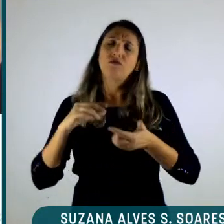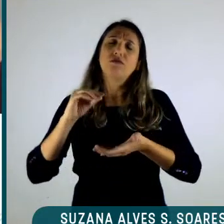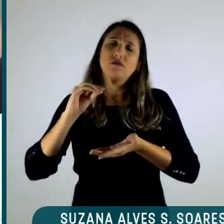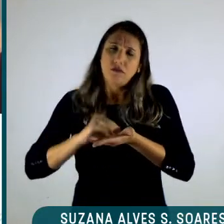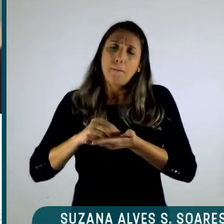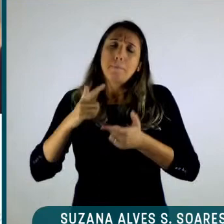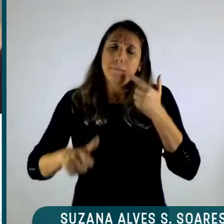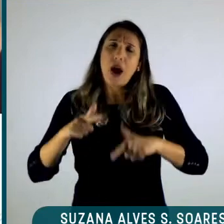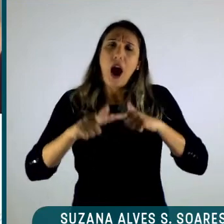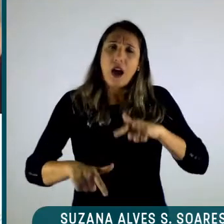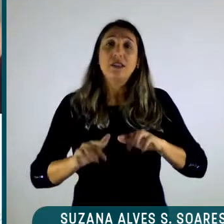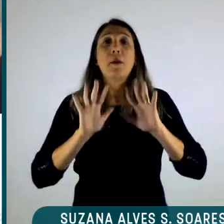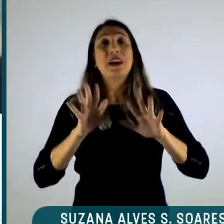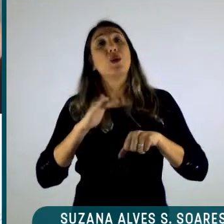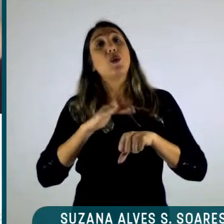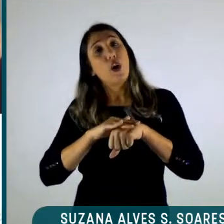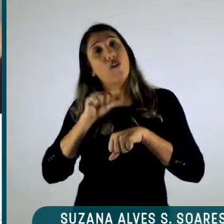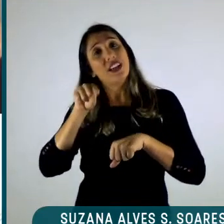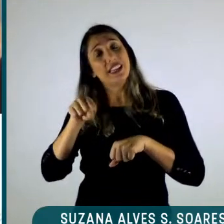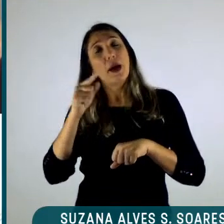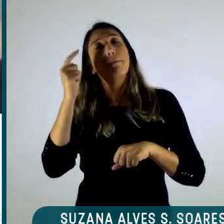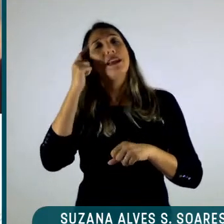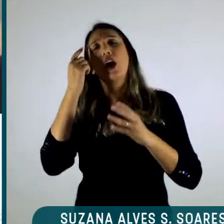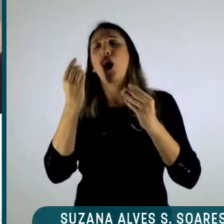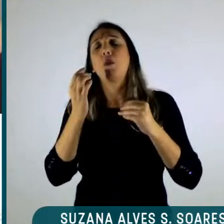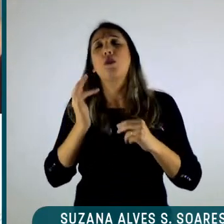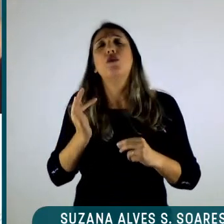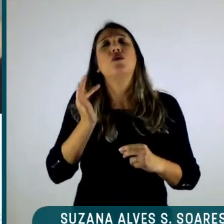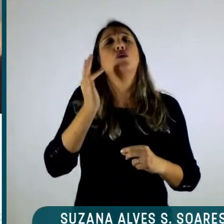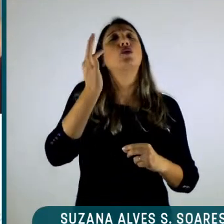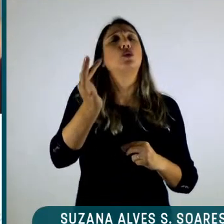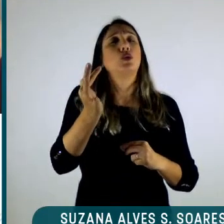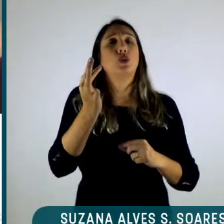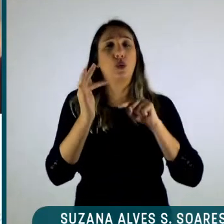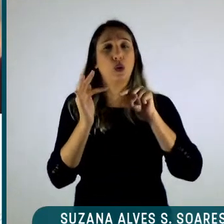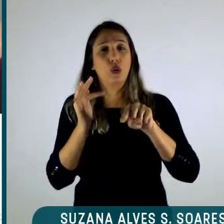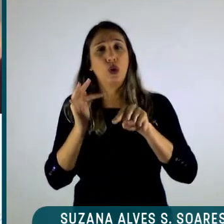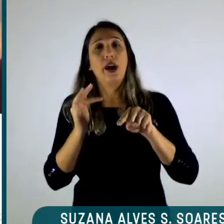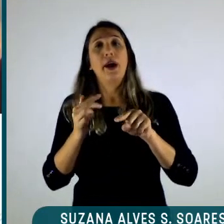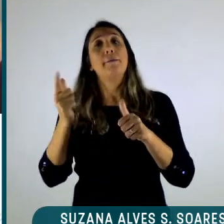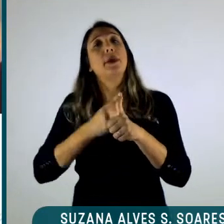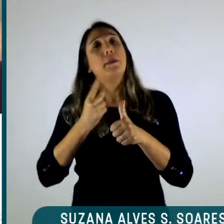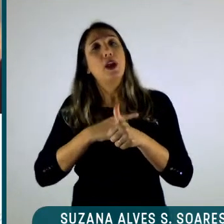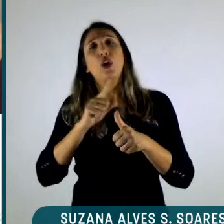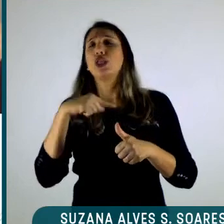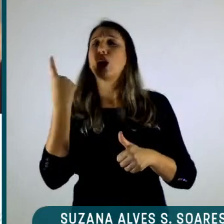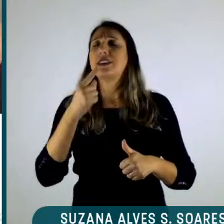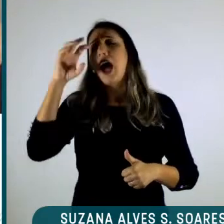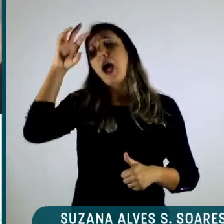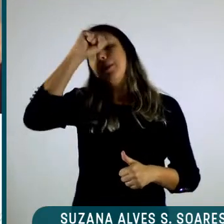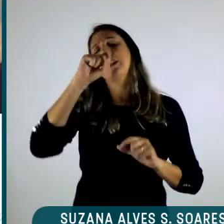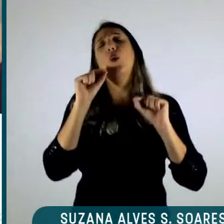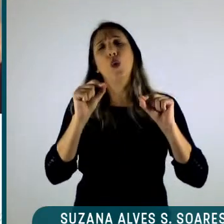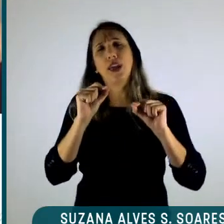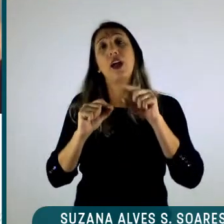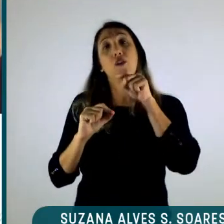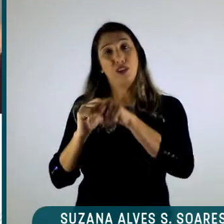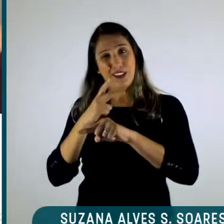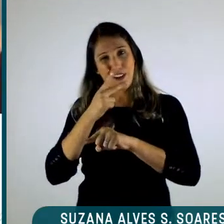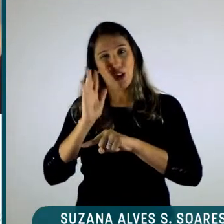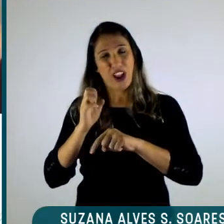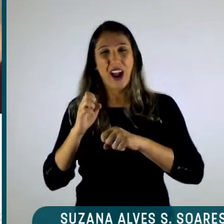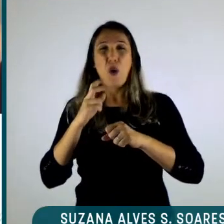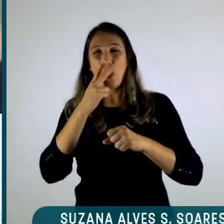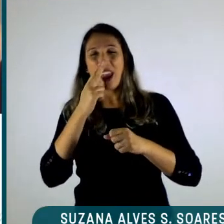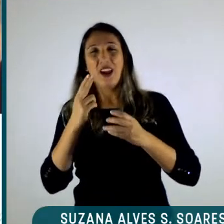lot to do, but I'd like us to start, as you have already started, thinking about the future. And this is the first thing. What are